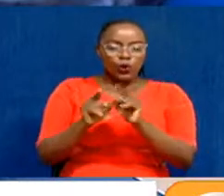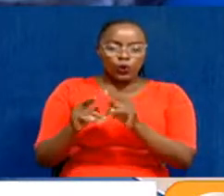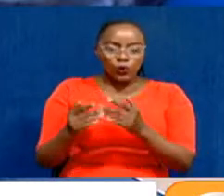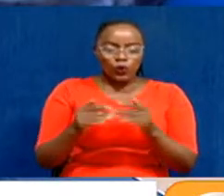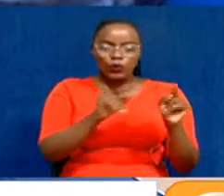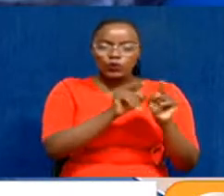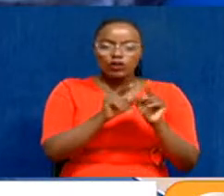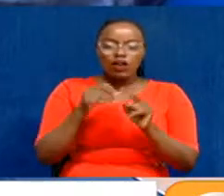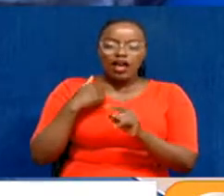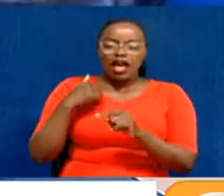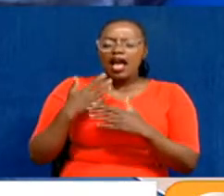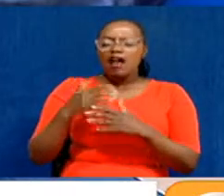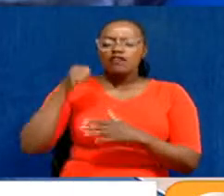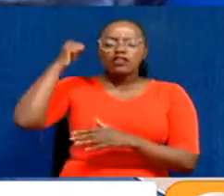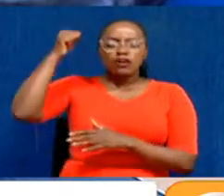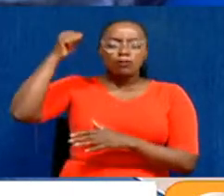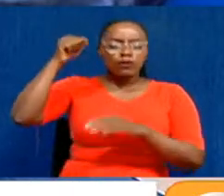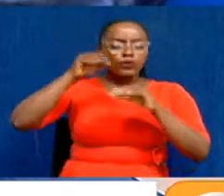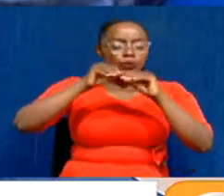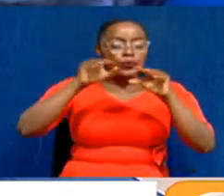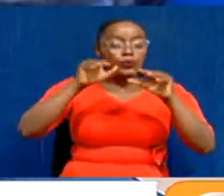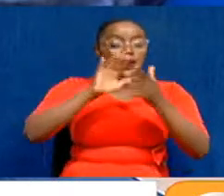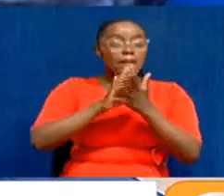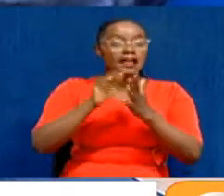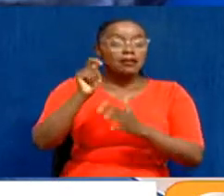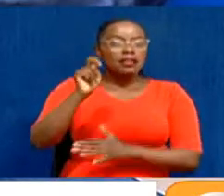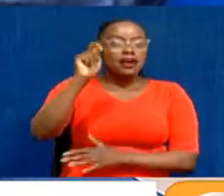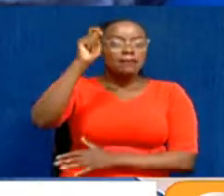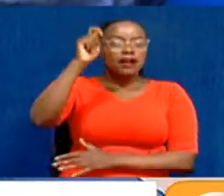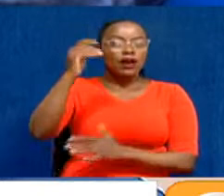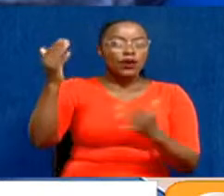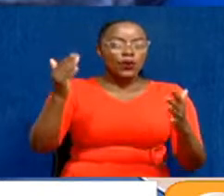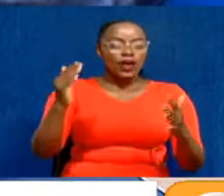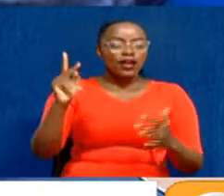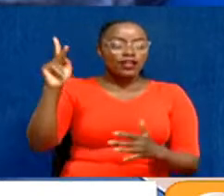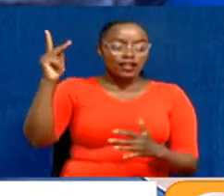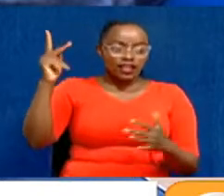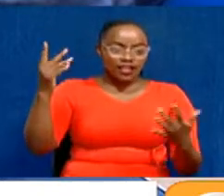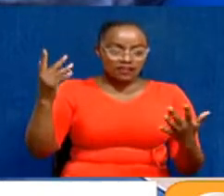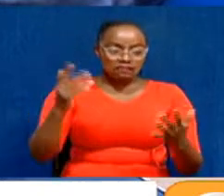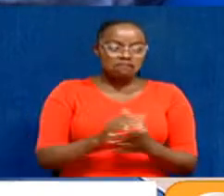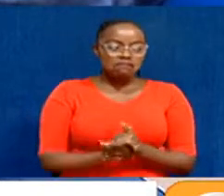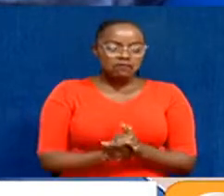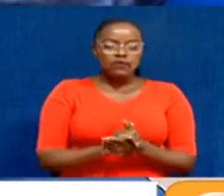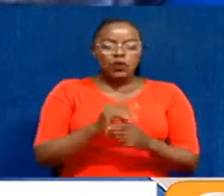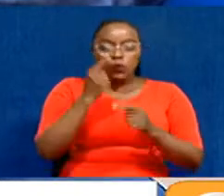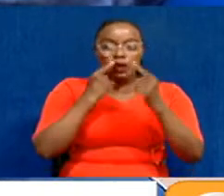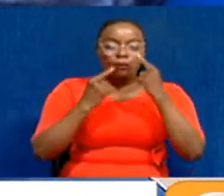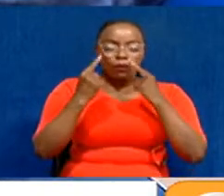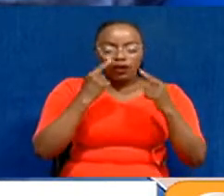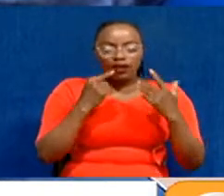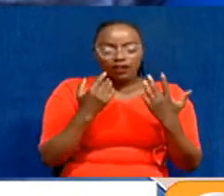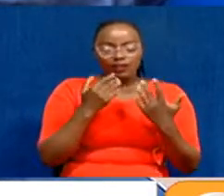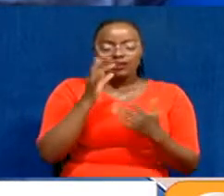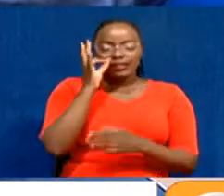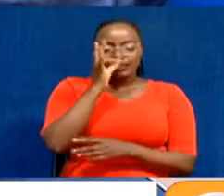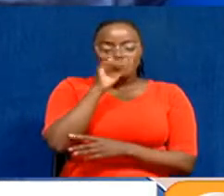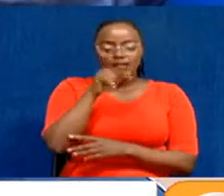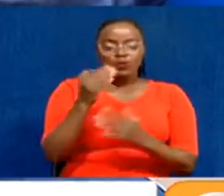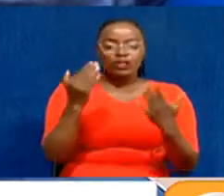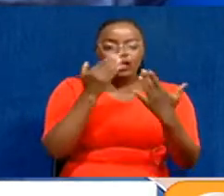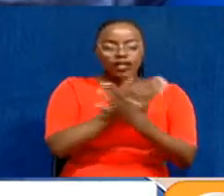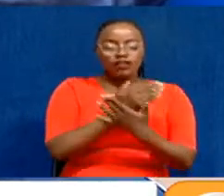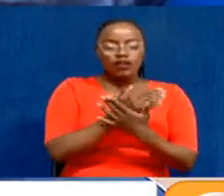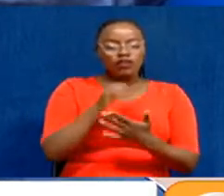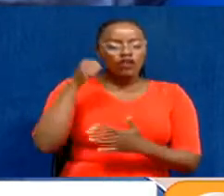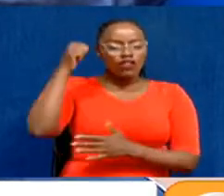on the massive political cake, President of the Republic of Kenya. We eulogize Mwai Kibaki on a night